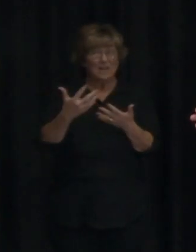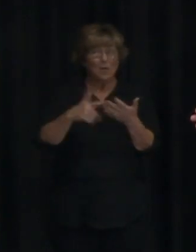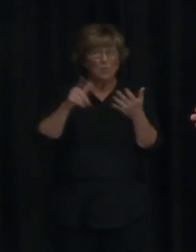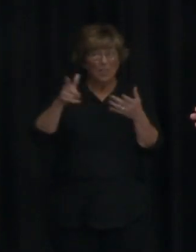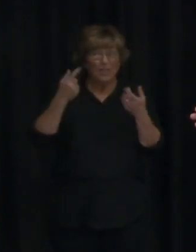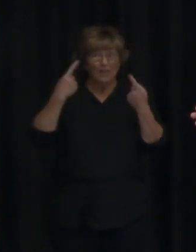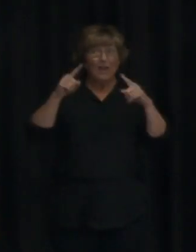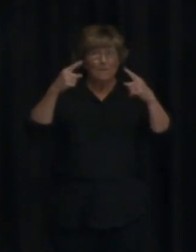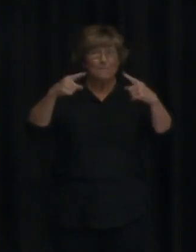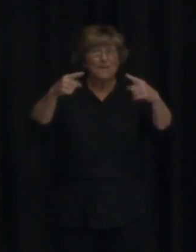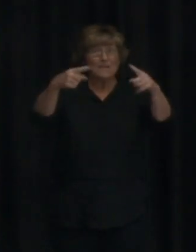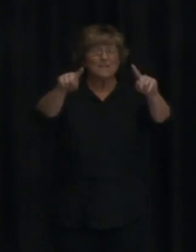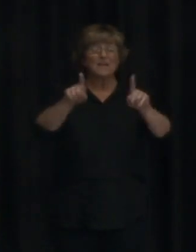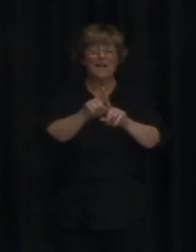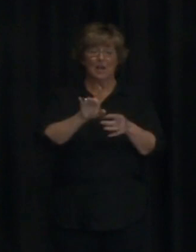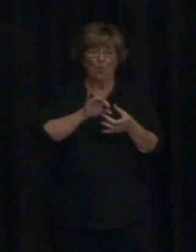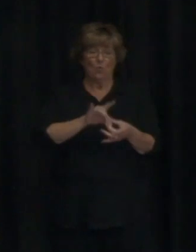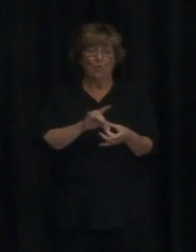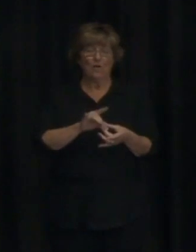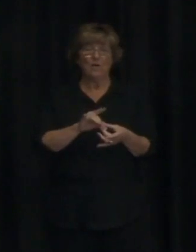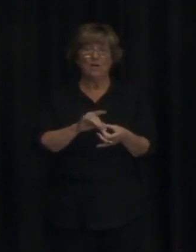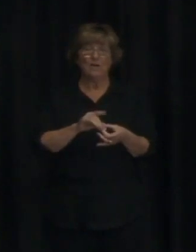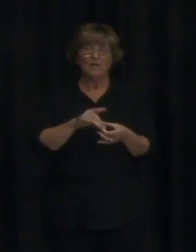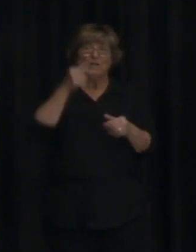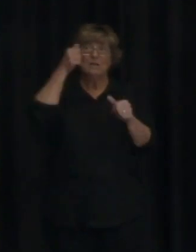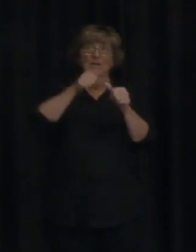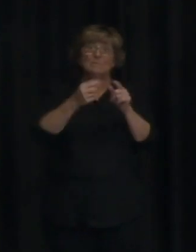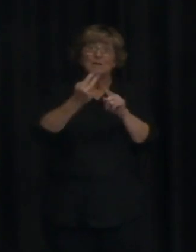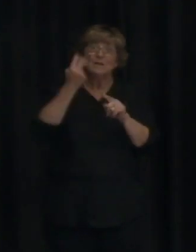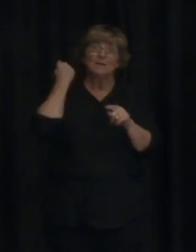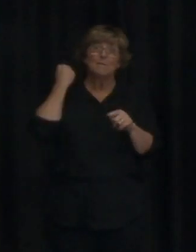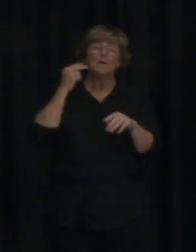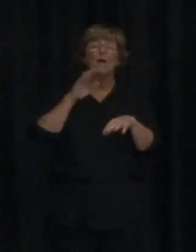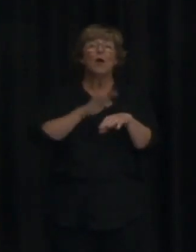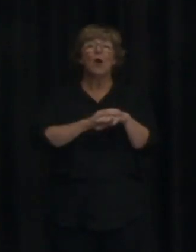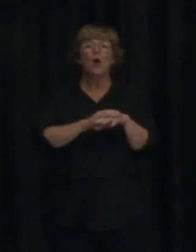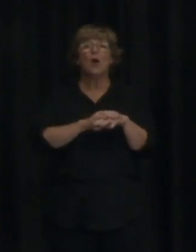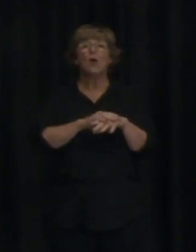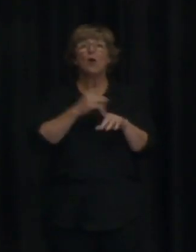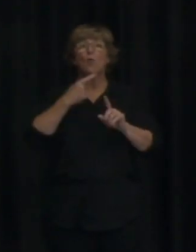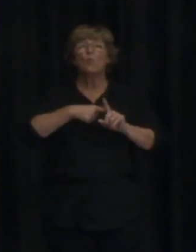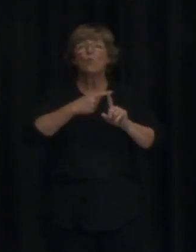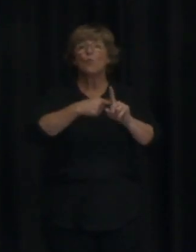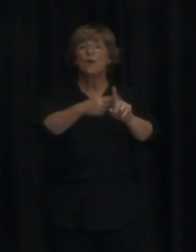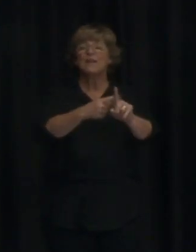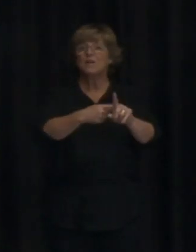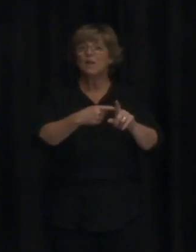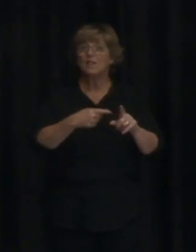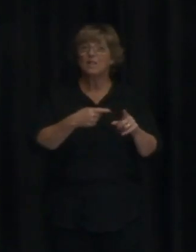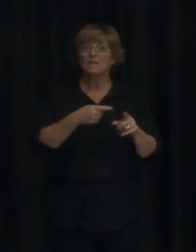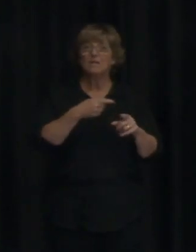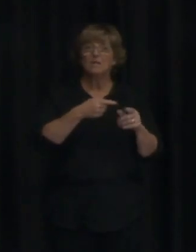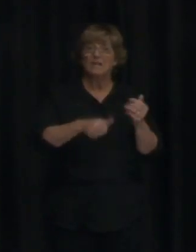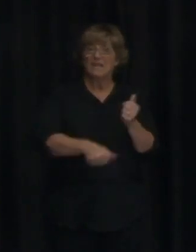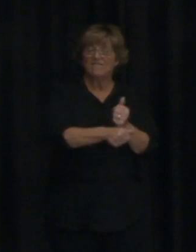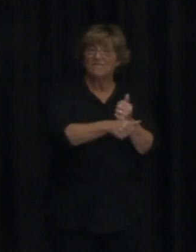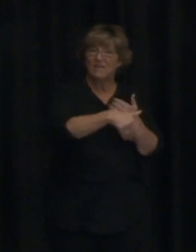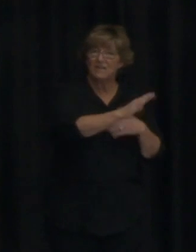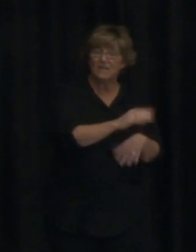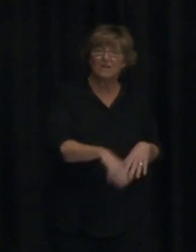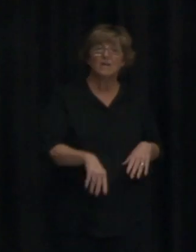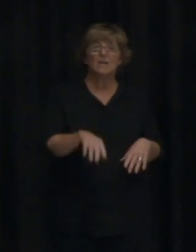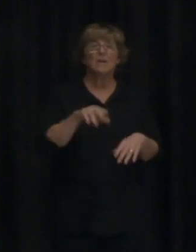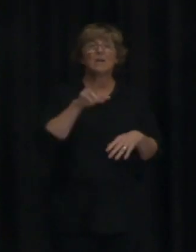have accomplished as it relates to moratorium on rental evictions, as it relates to providing $2 billion of